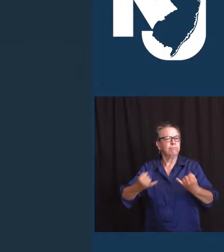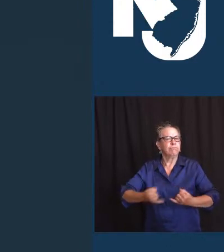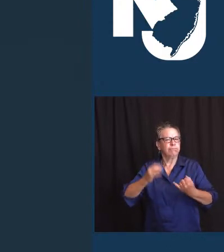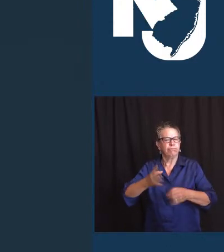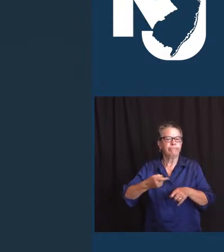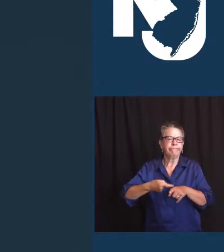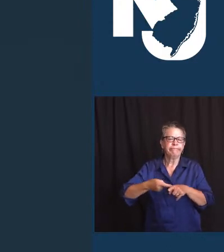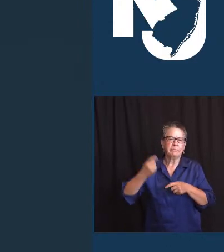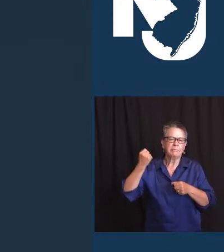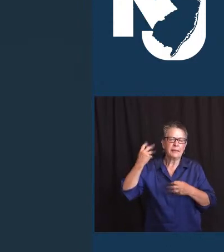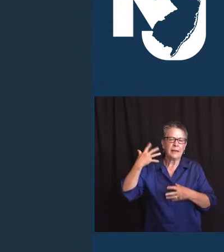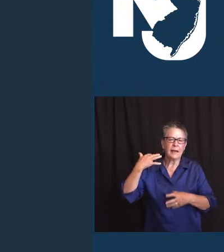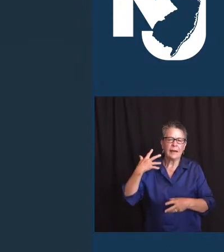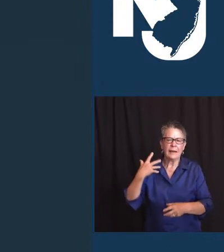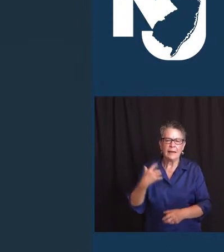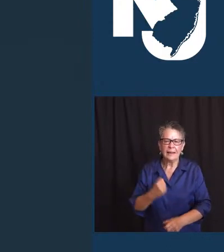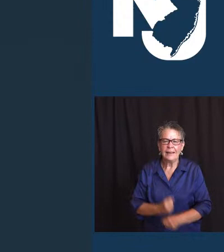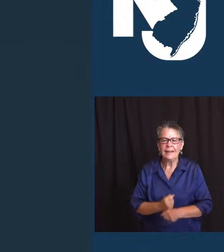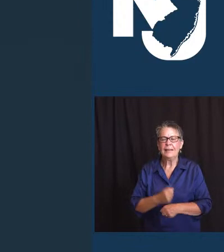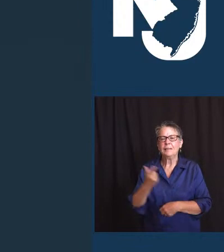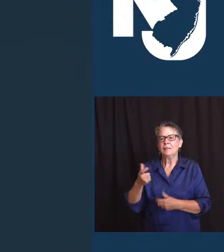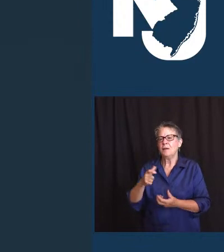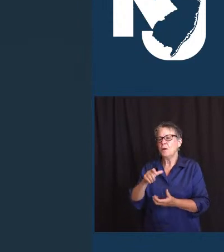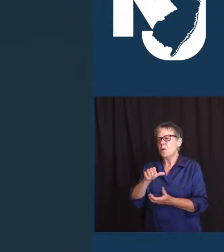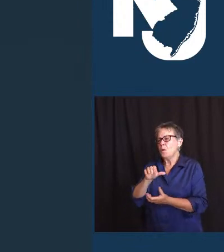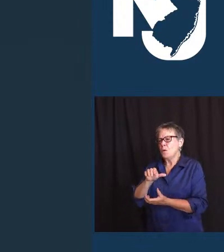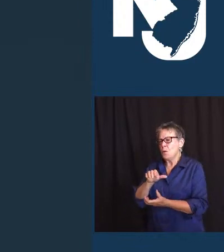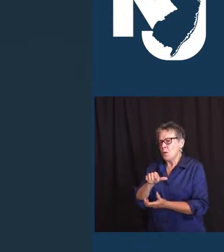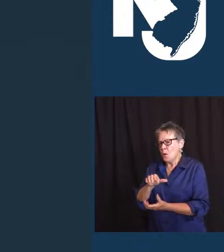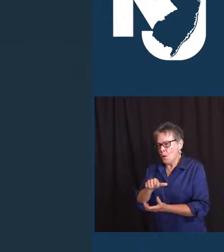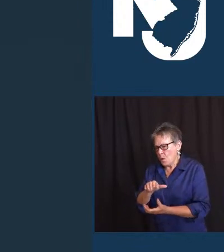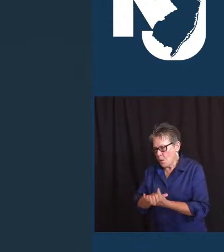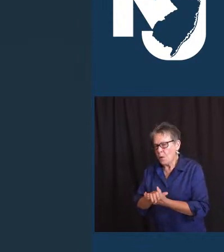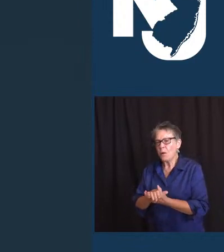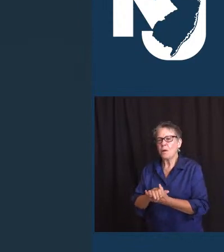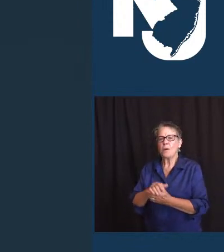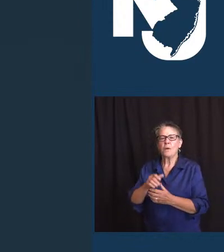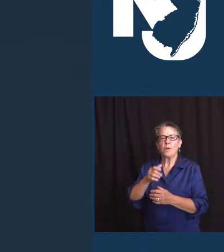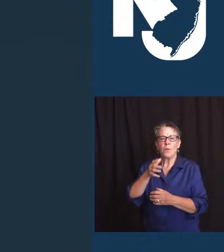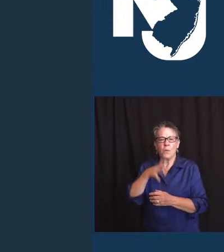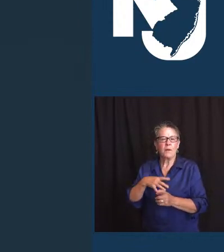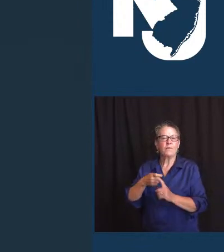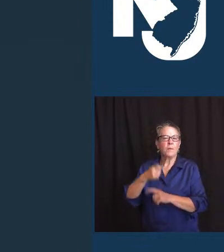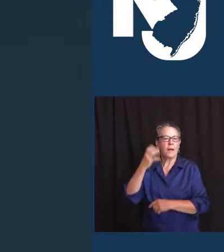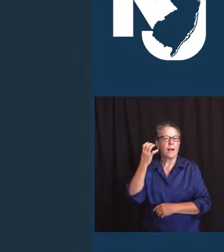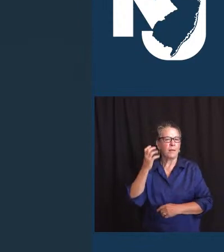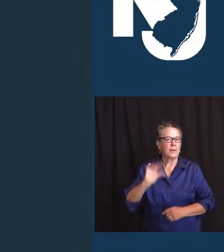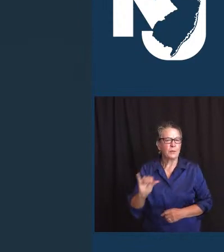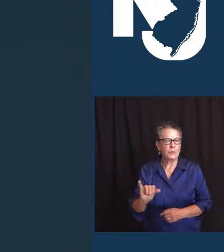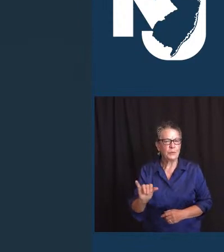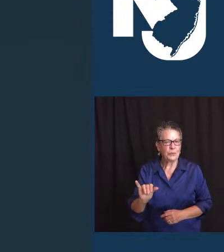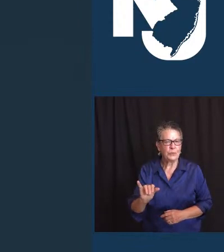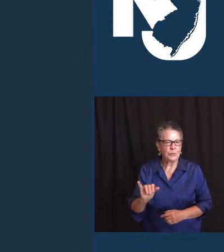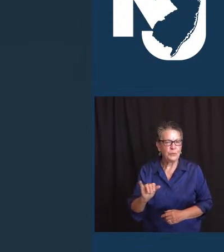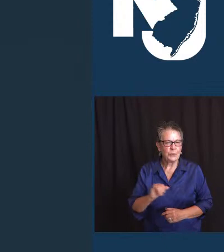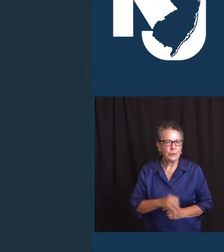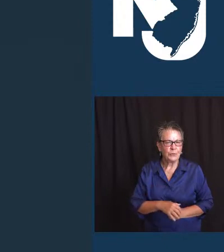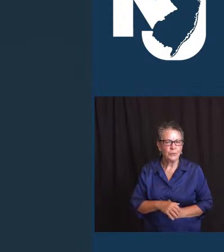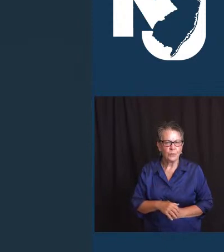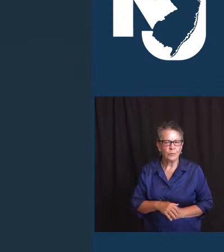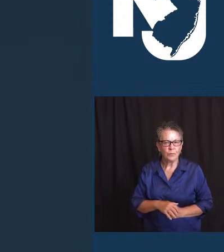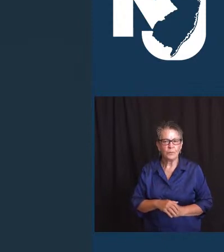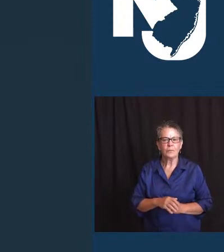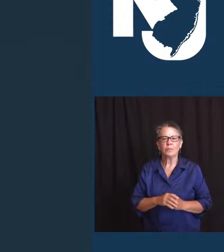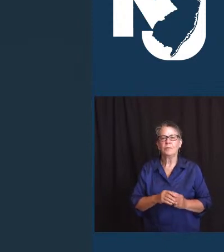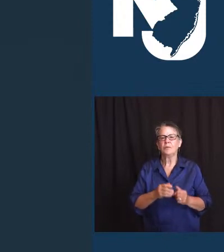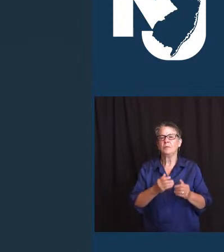have 2 sons of their own, Jorge Jr. and Oscar. Oscar's a policeman, by the way, Pat, in Englewood.